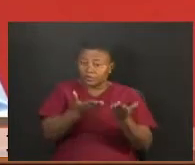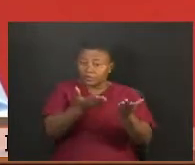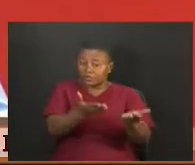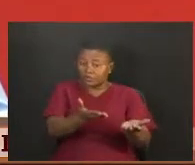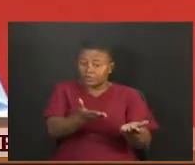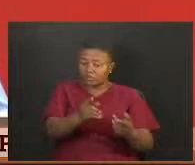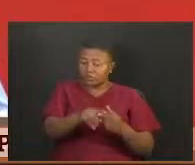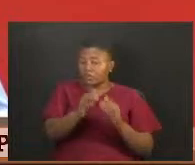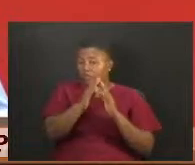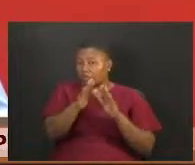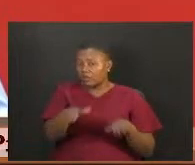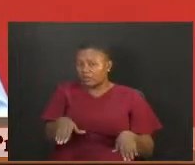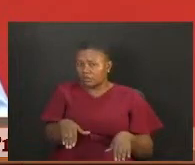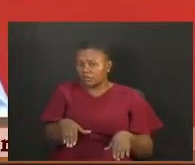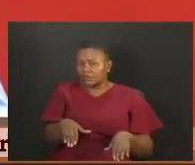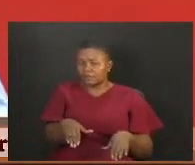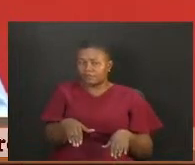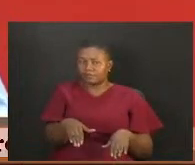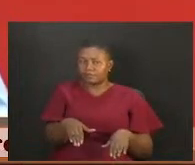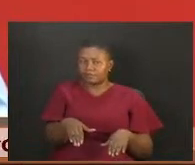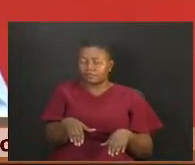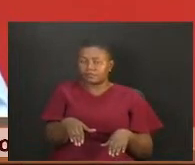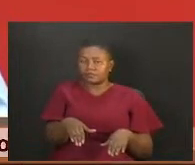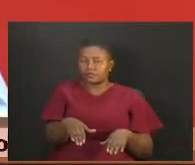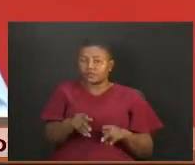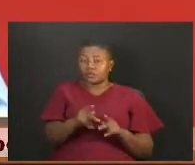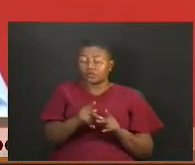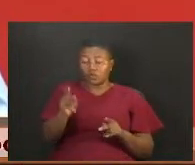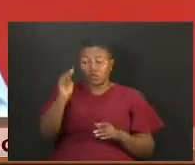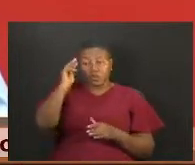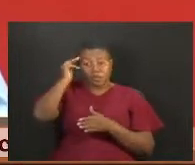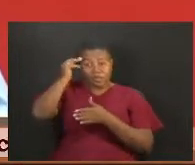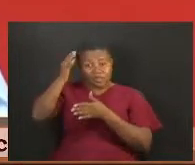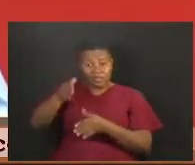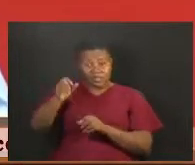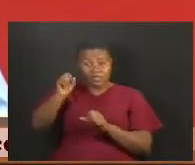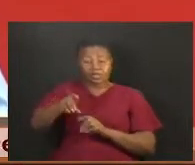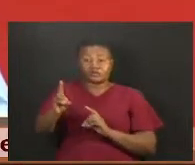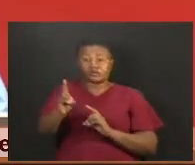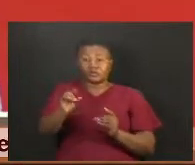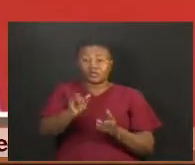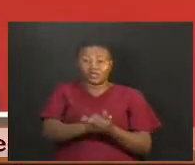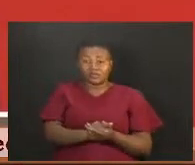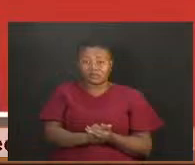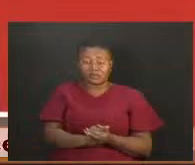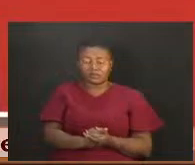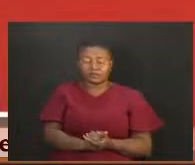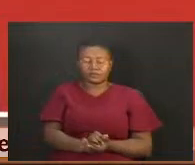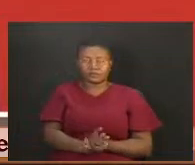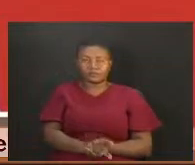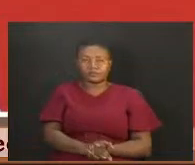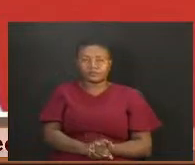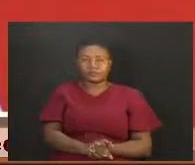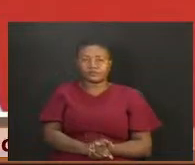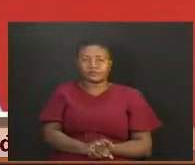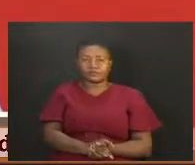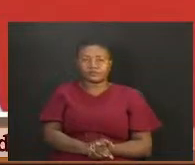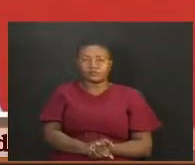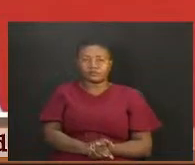House. So the minister may do so. So